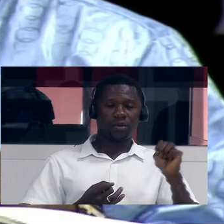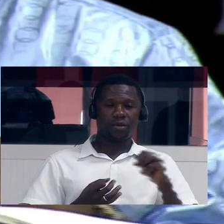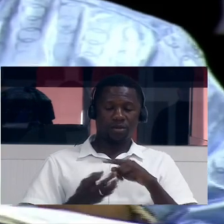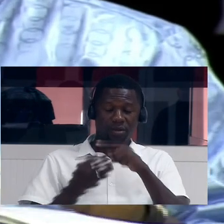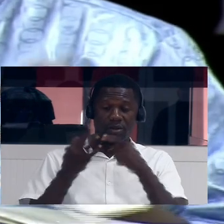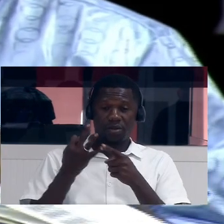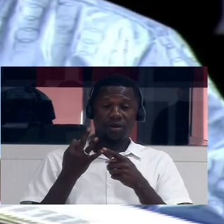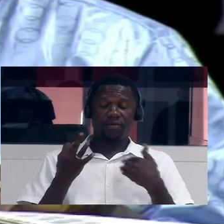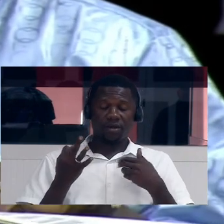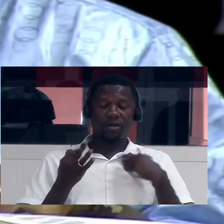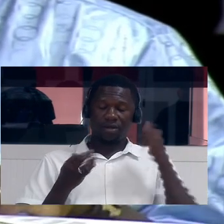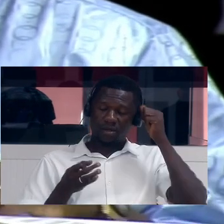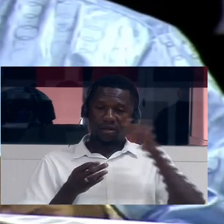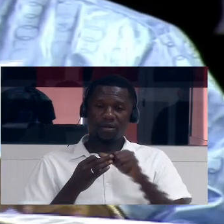remember.